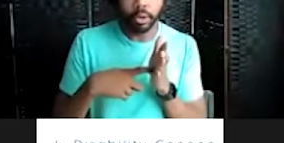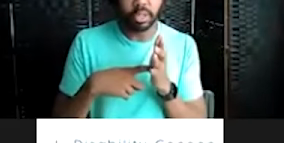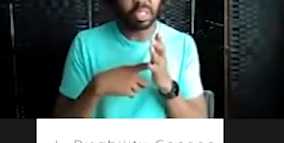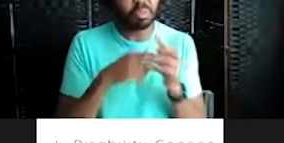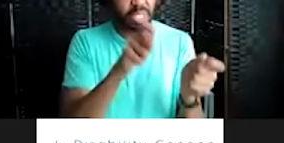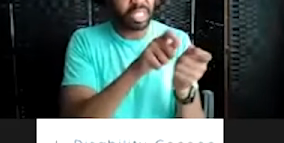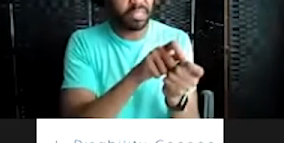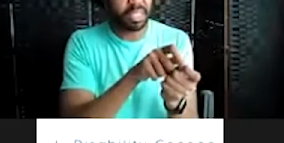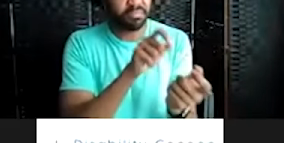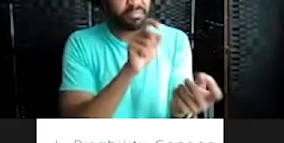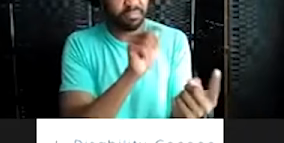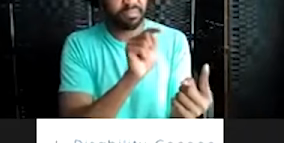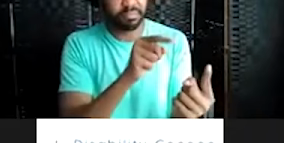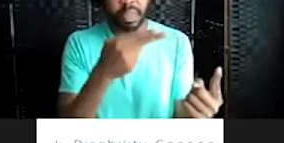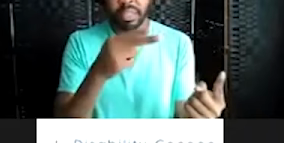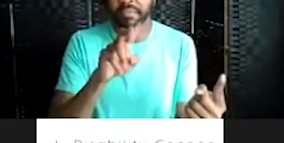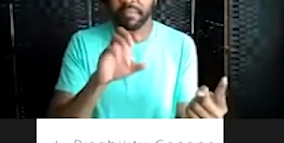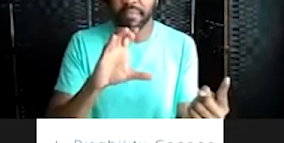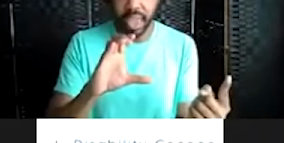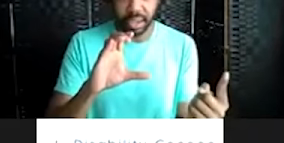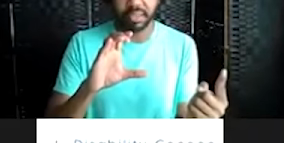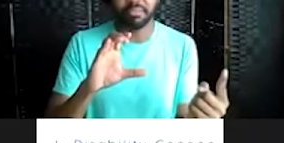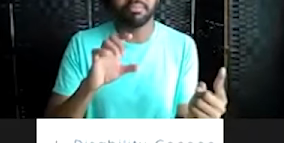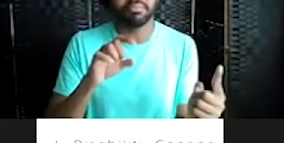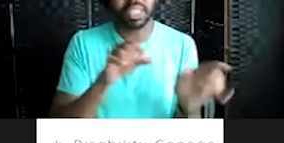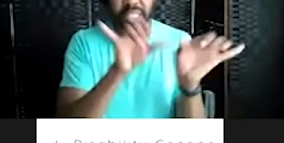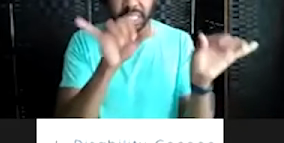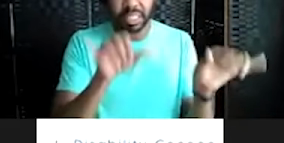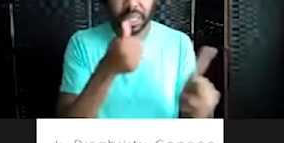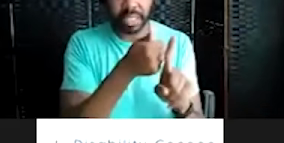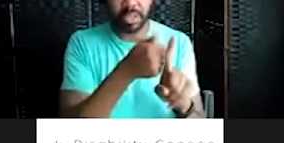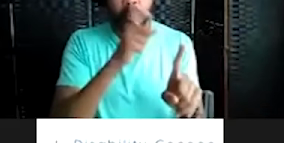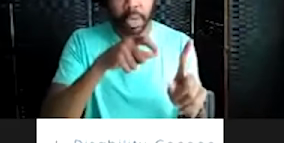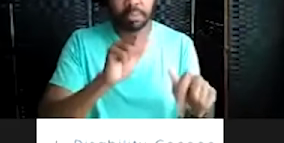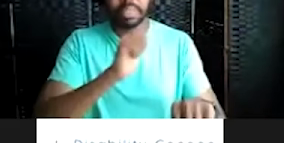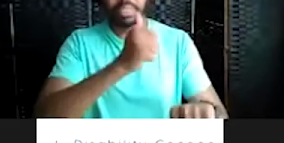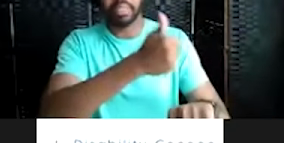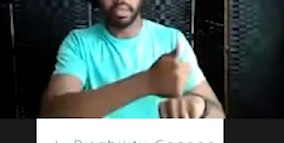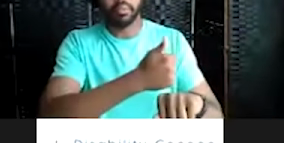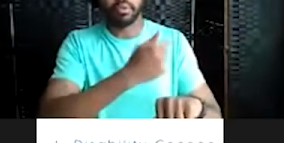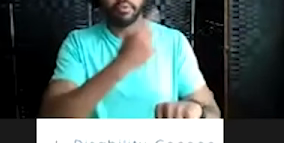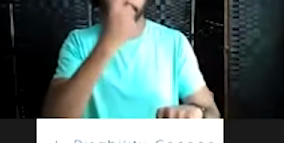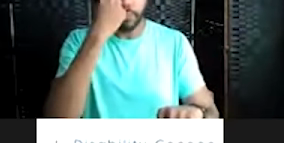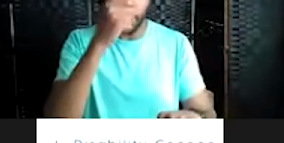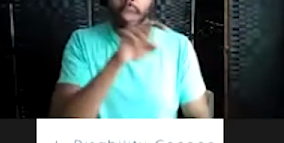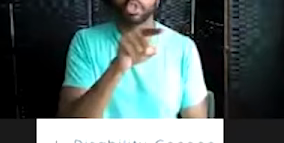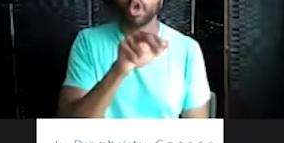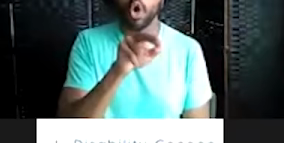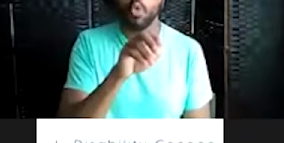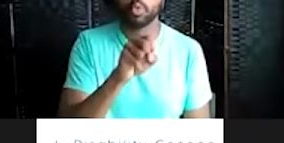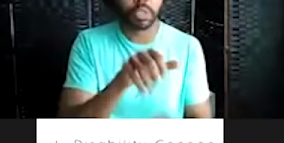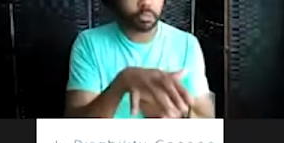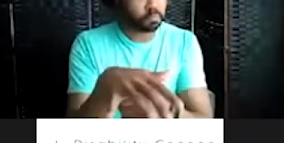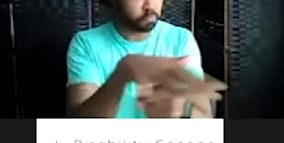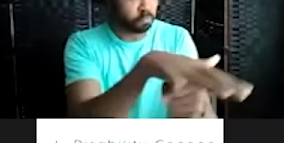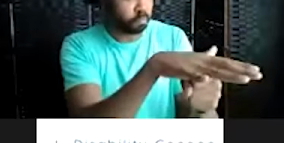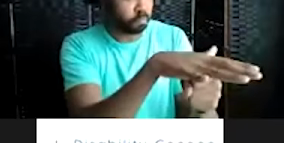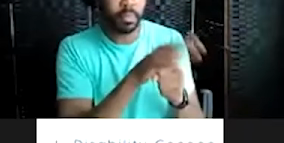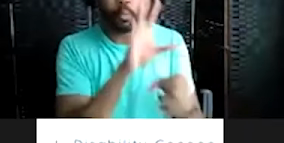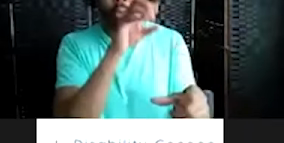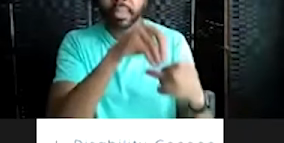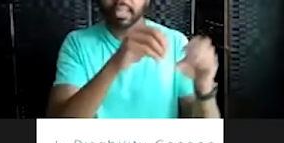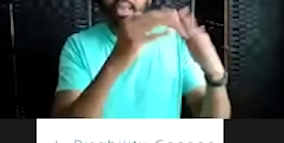HVAC systems actually have to be set up for zones, and that's where you want